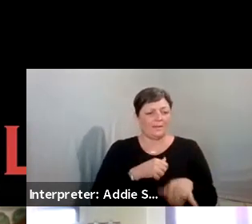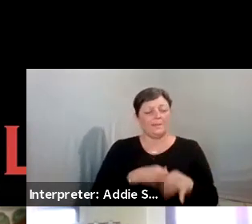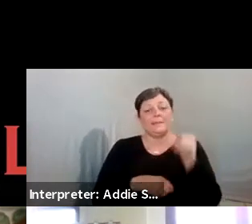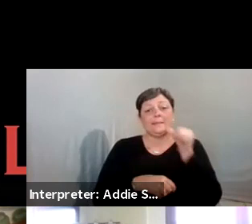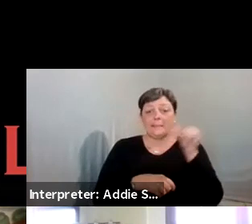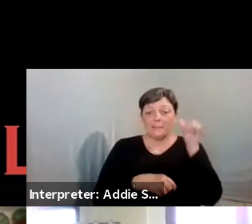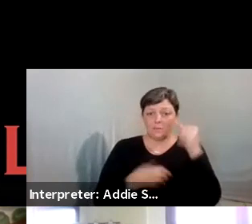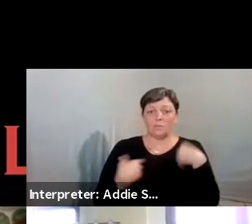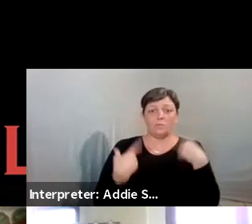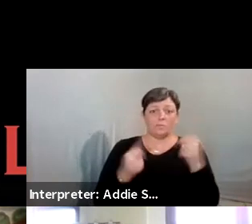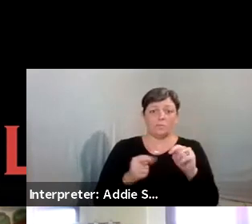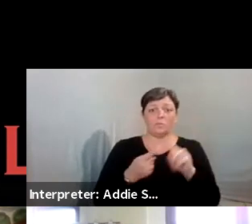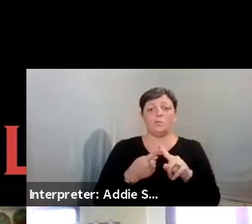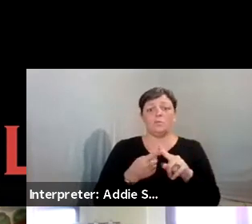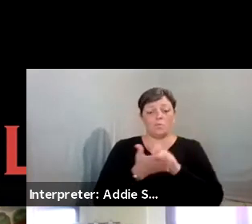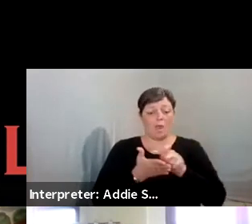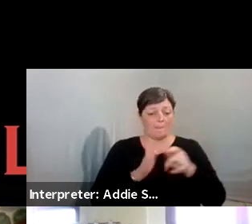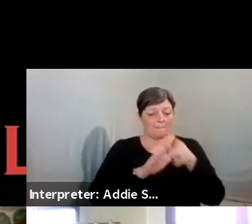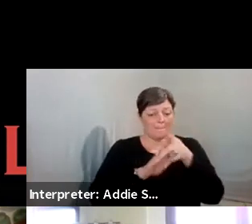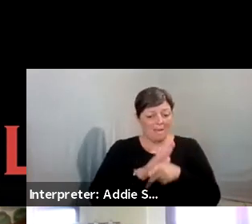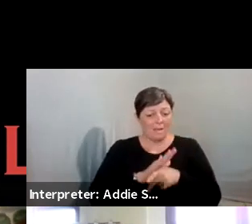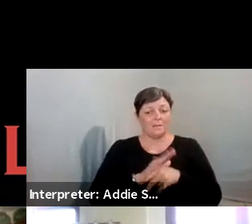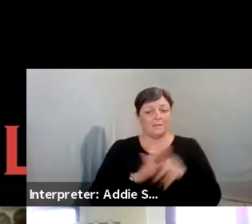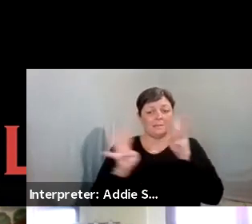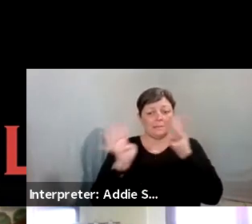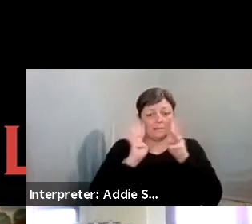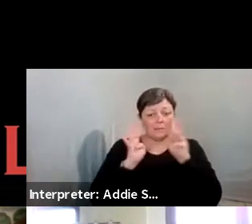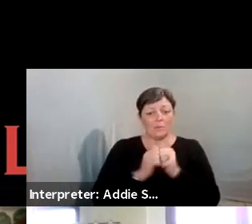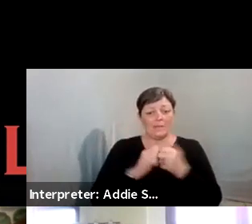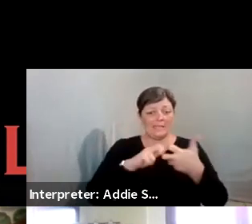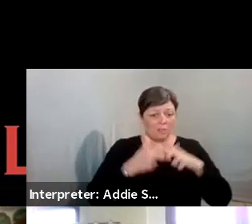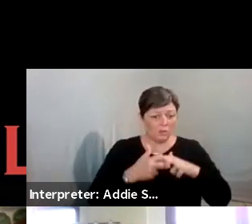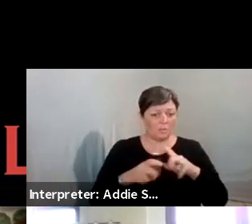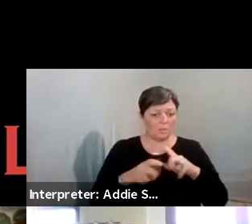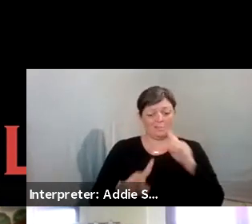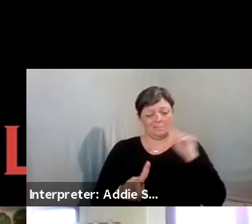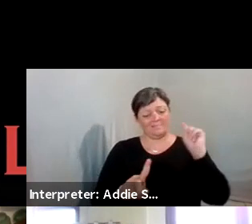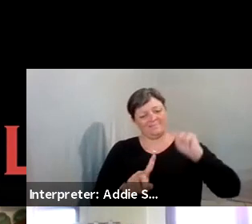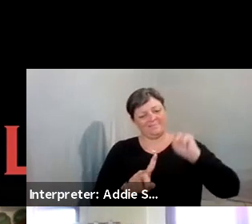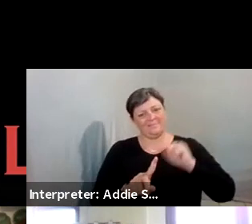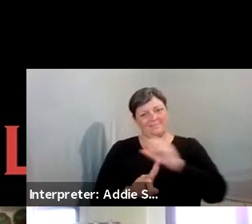Yesterday, I was trying to write policy and come up with some issues, but it's about the staff.